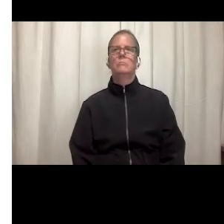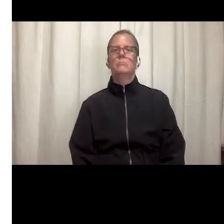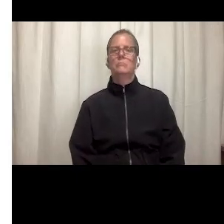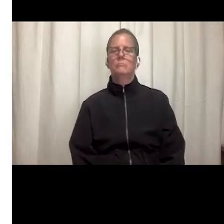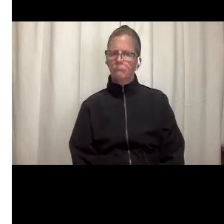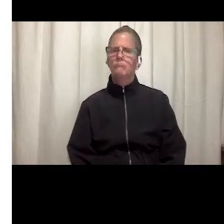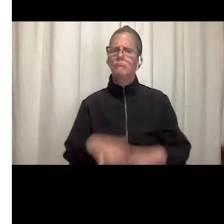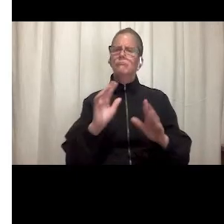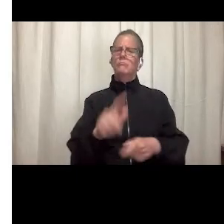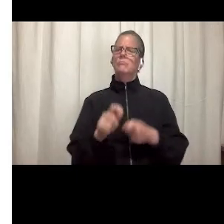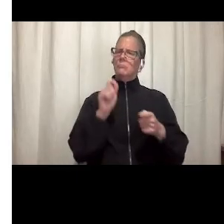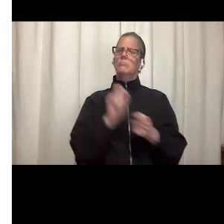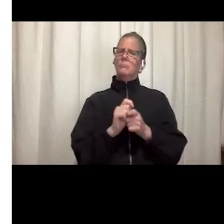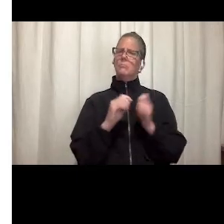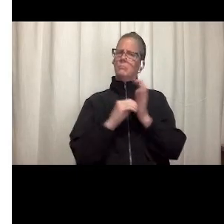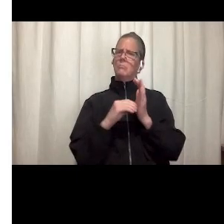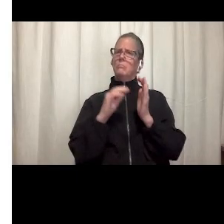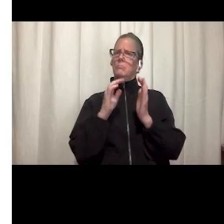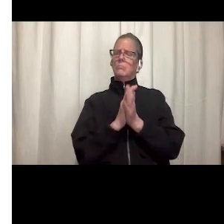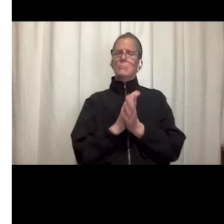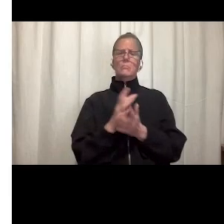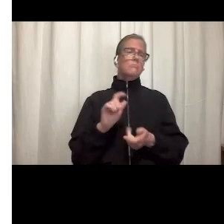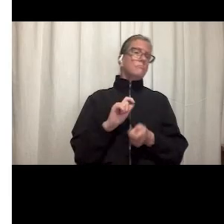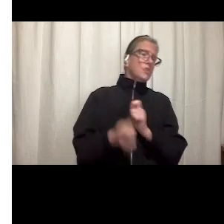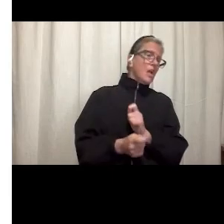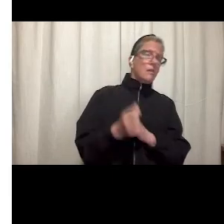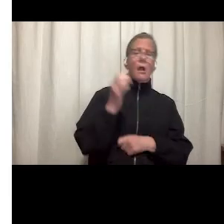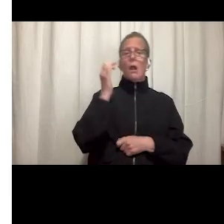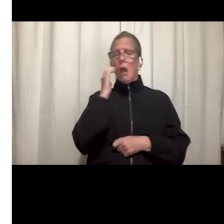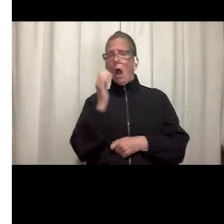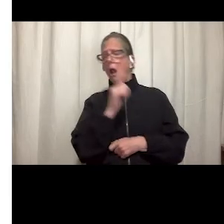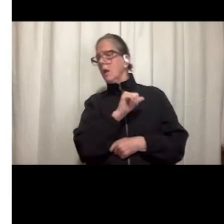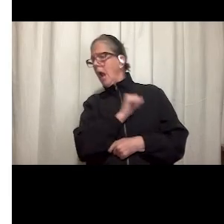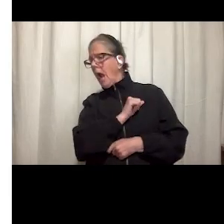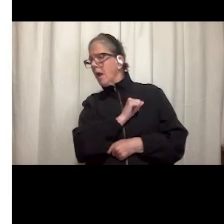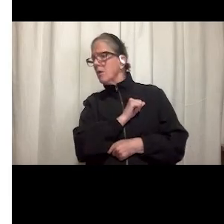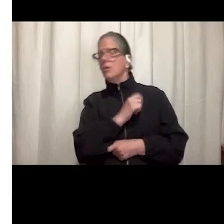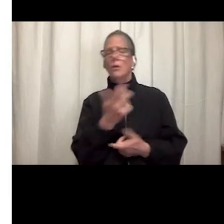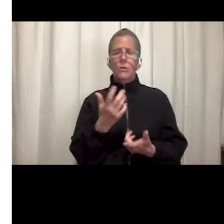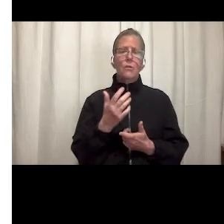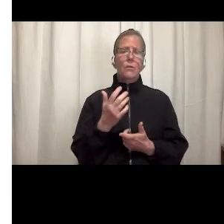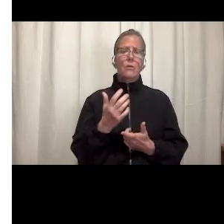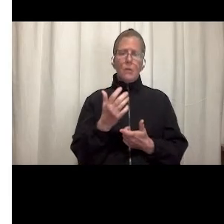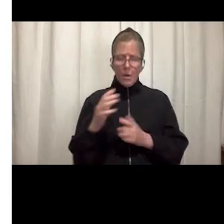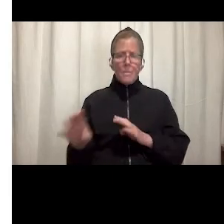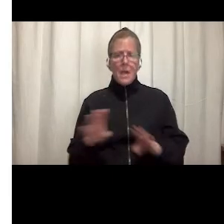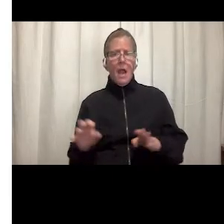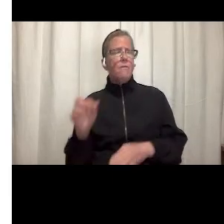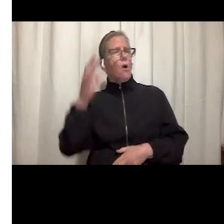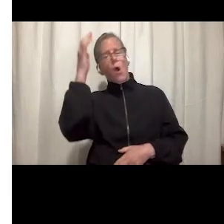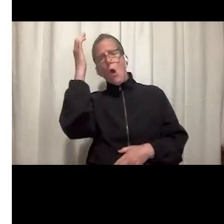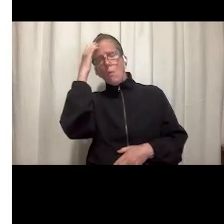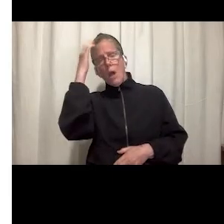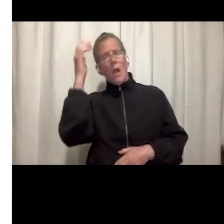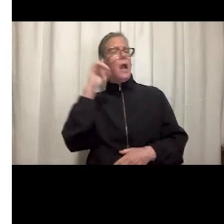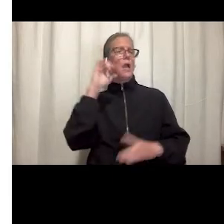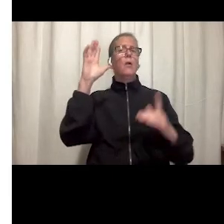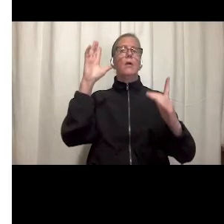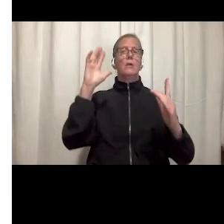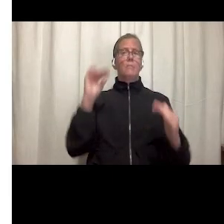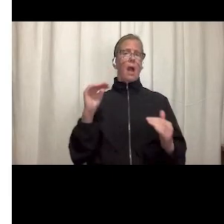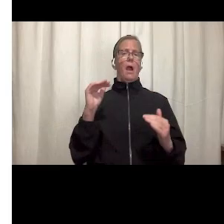Be specific about changes in knowledge, attitudes, awareness, or behavior you expect to occur as a